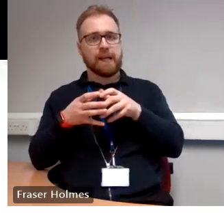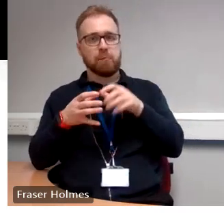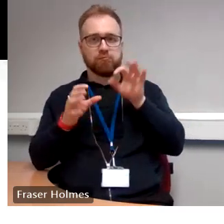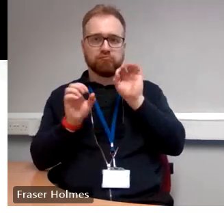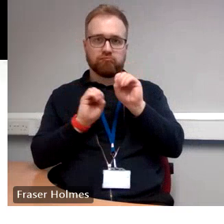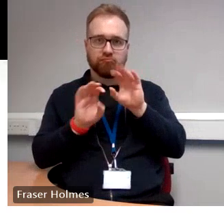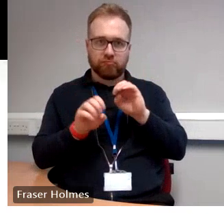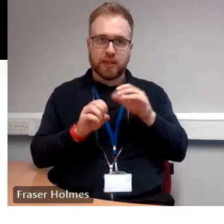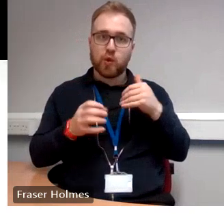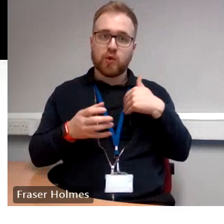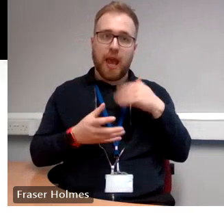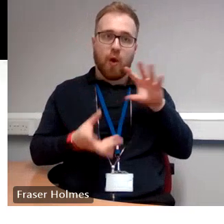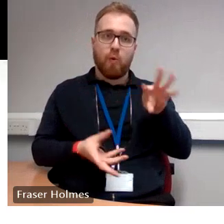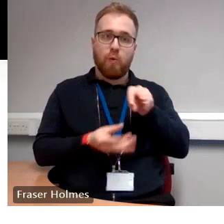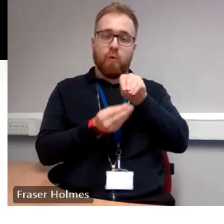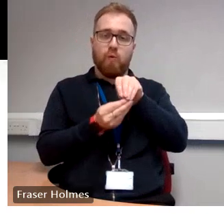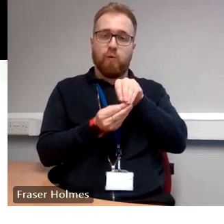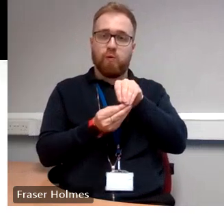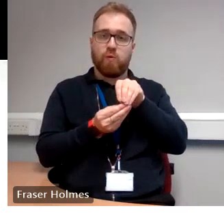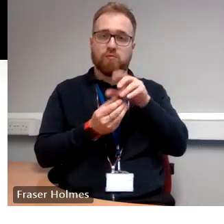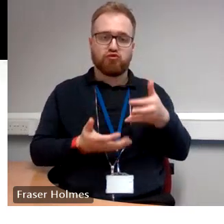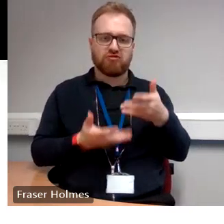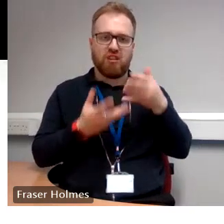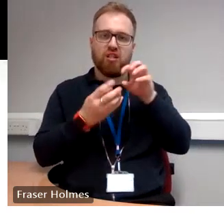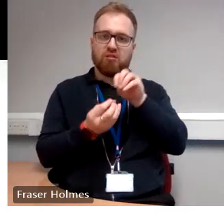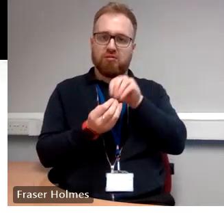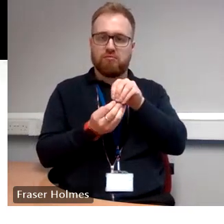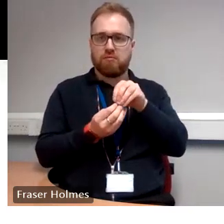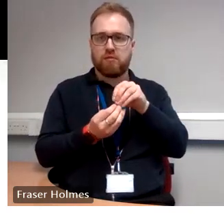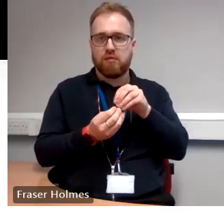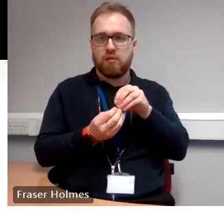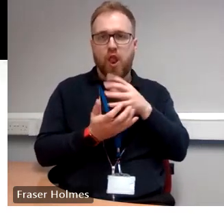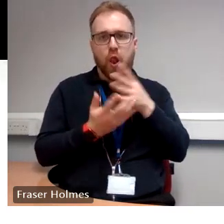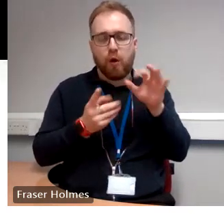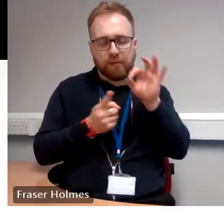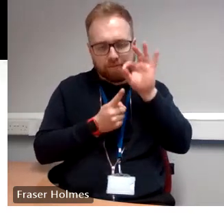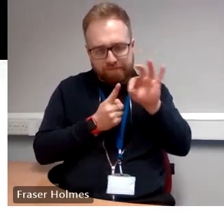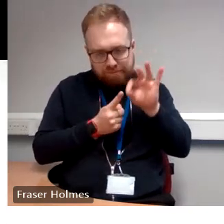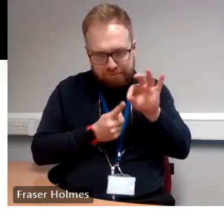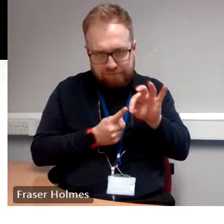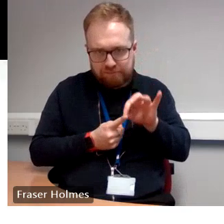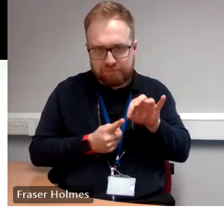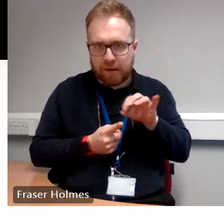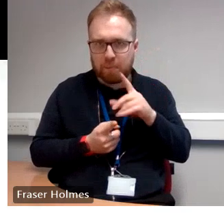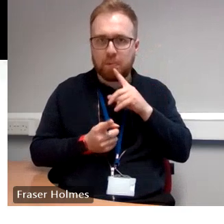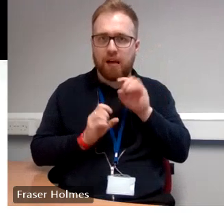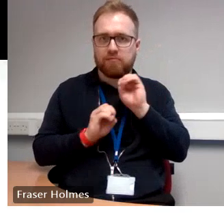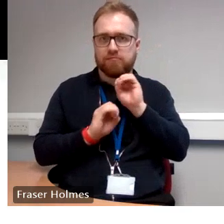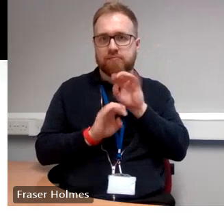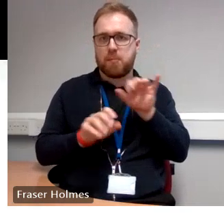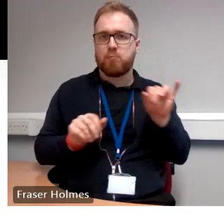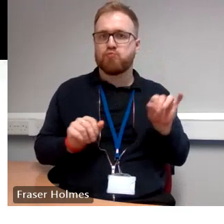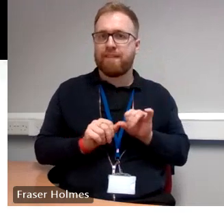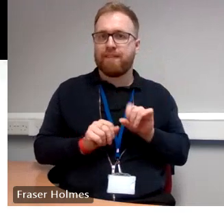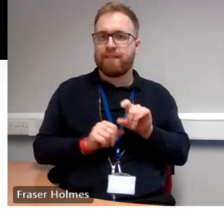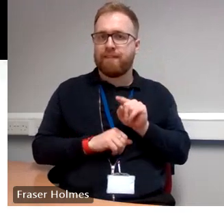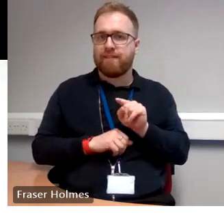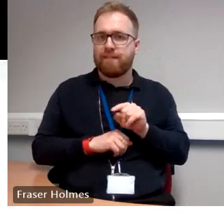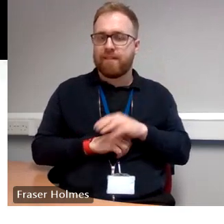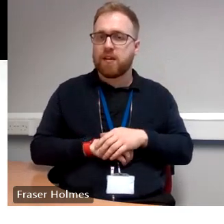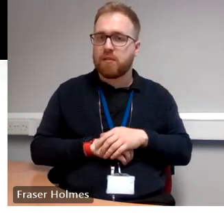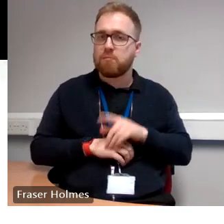we have now summarised those results. There's a lot of much more detailed results than what I'm going to share with you today. But